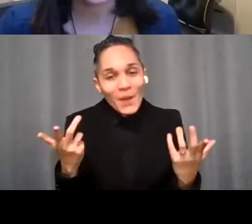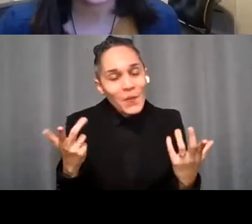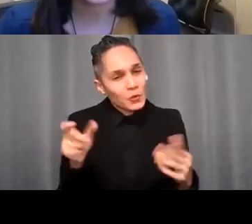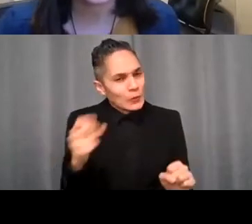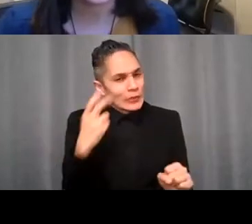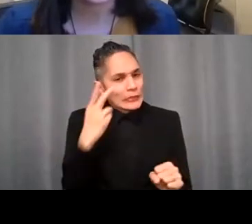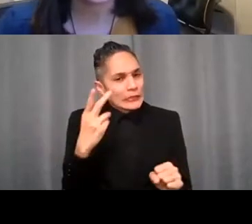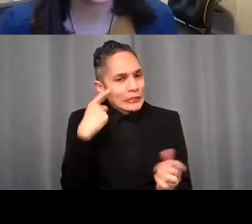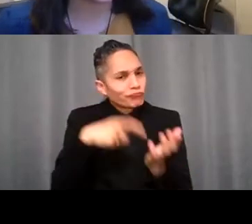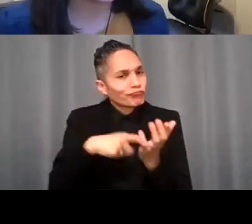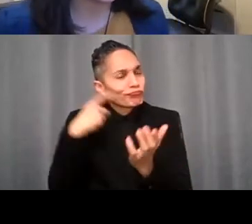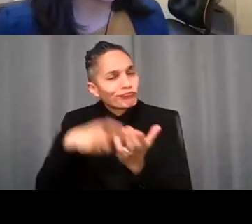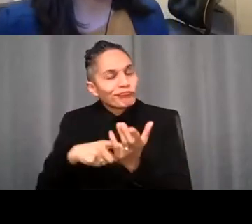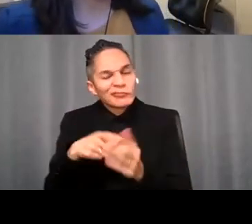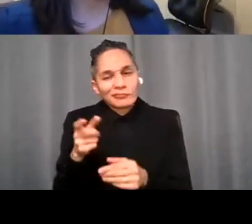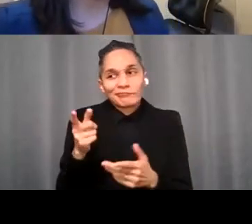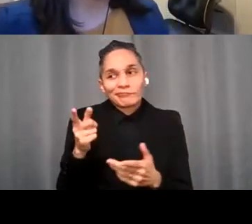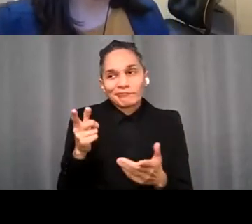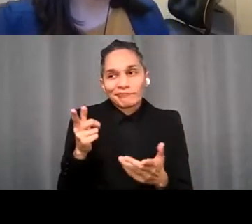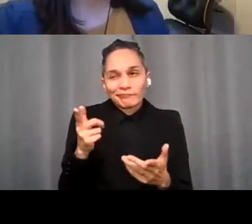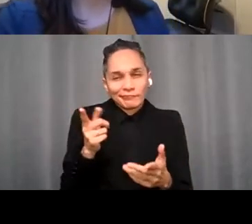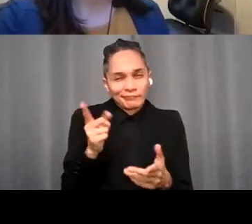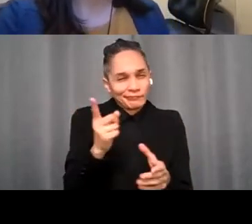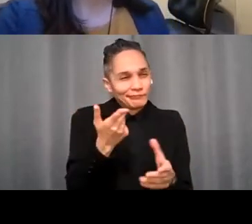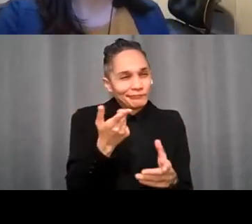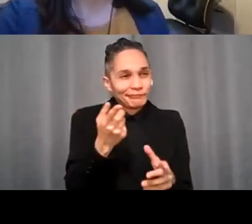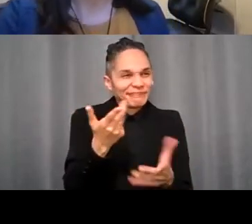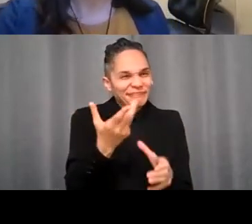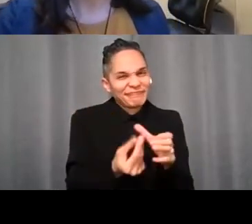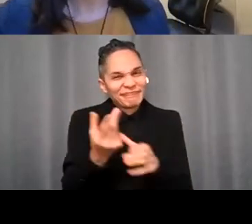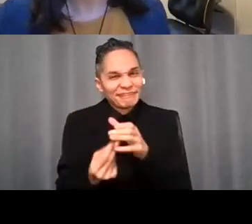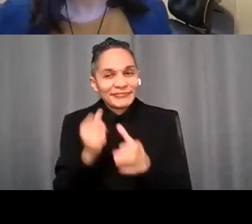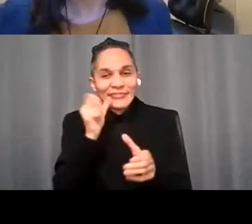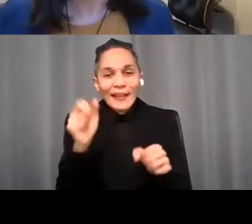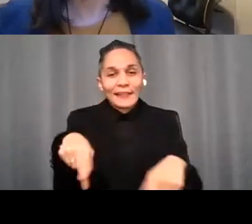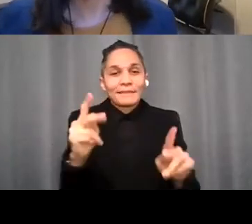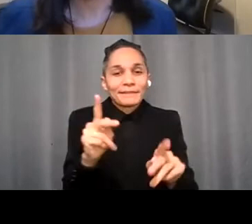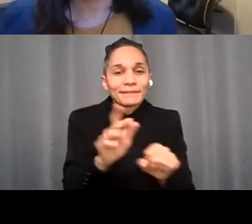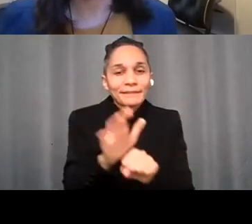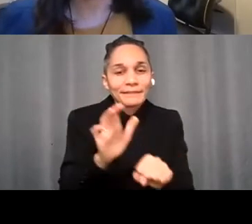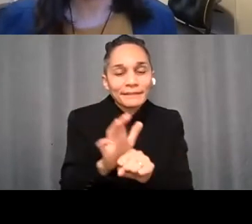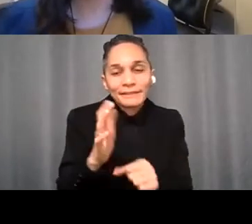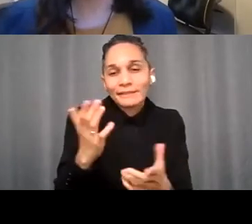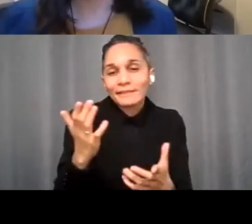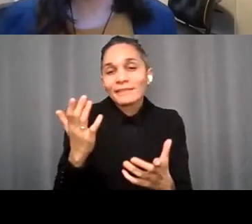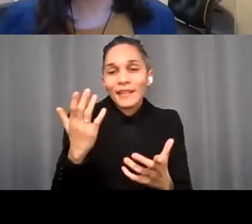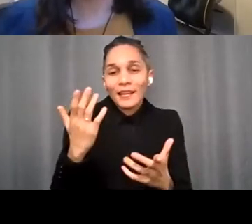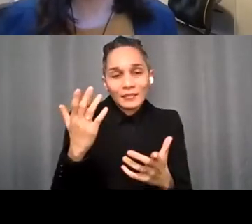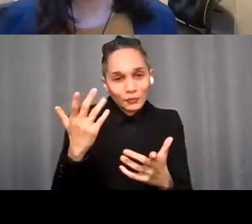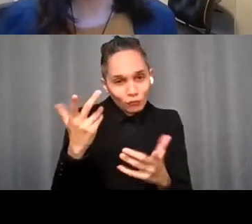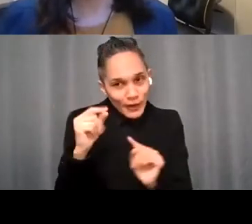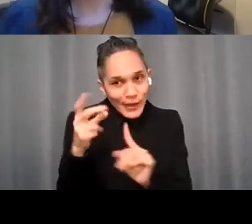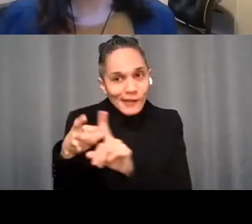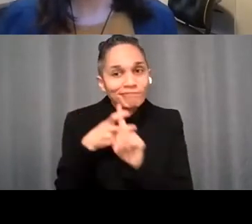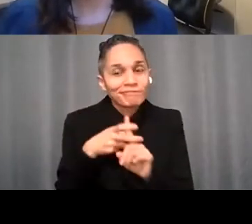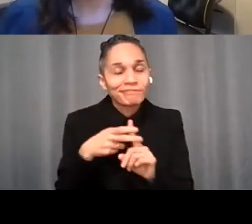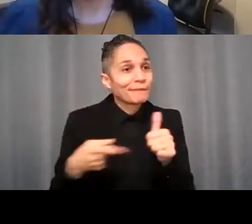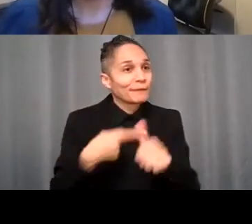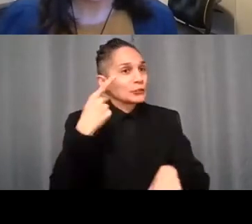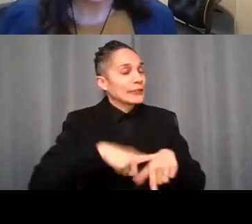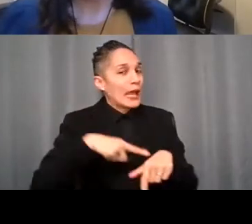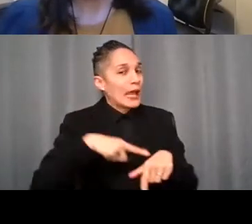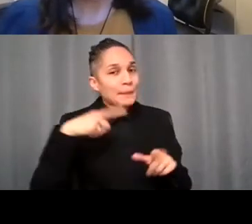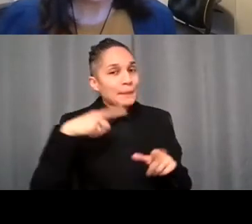see where there are not enough opportunities to bring in first-time